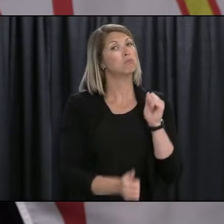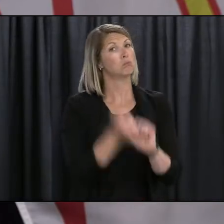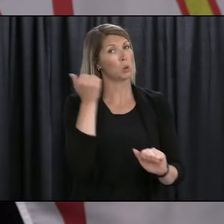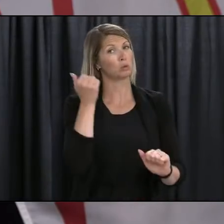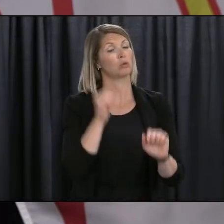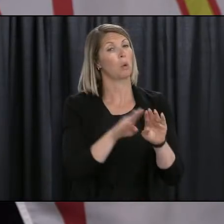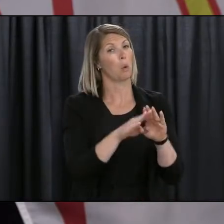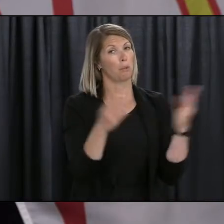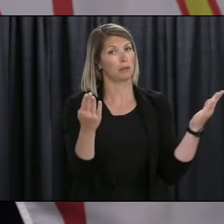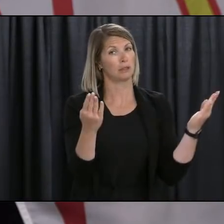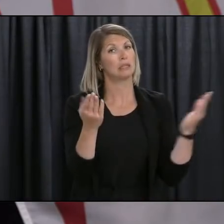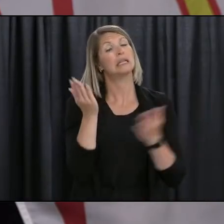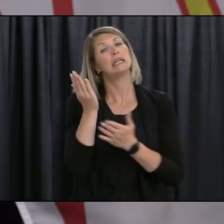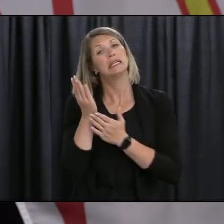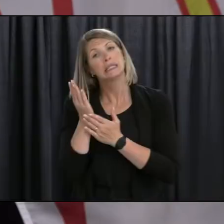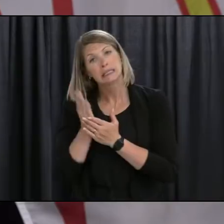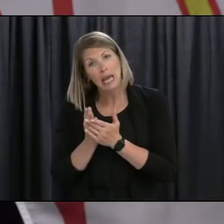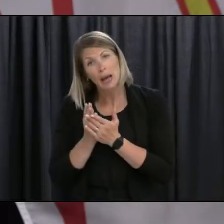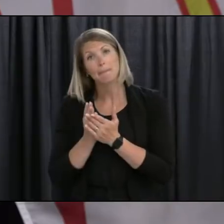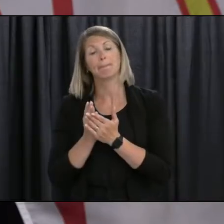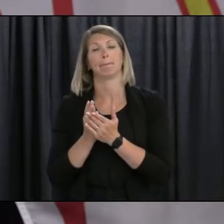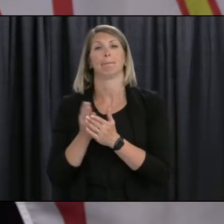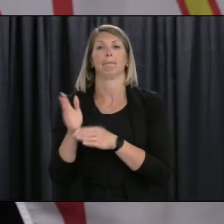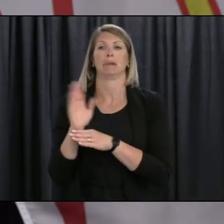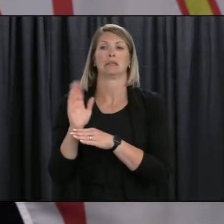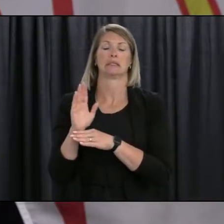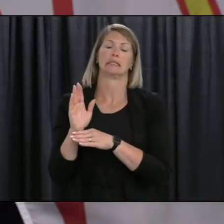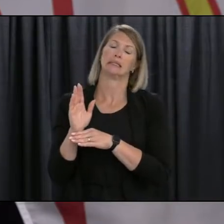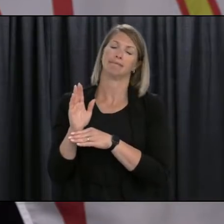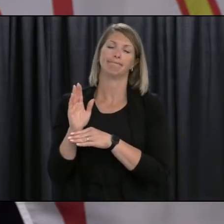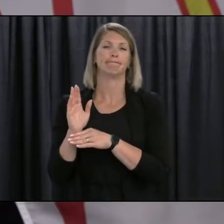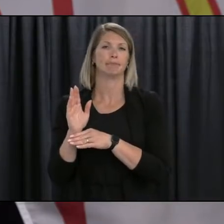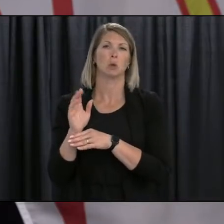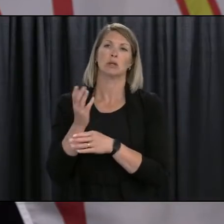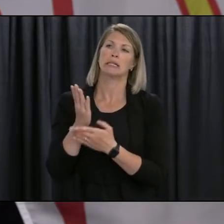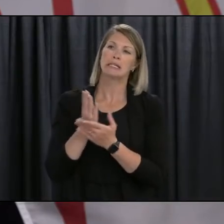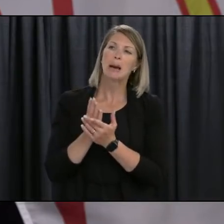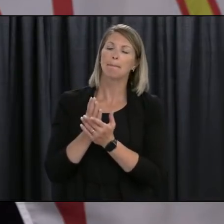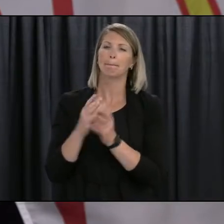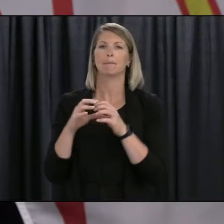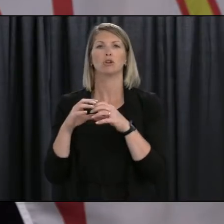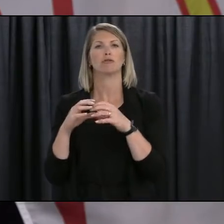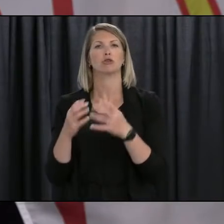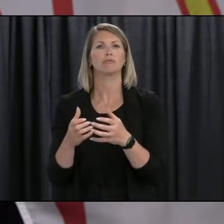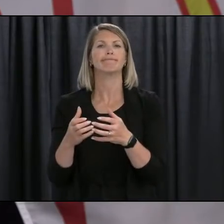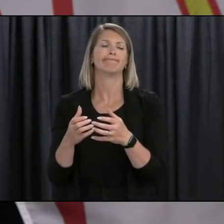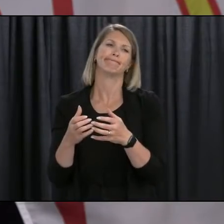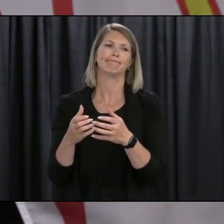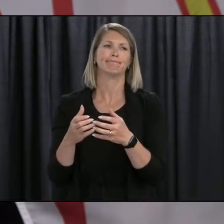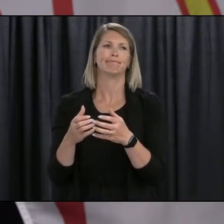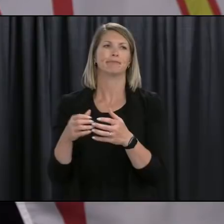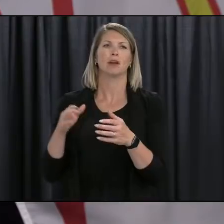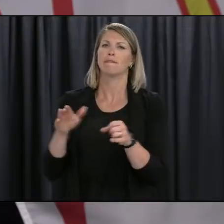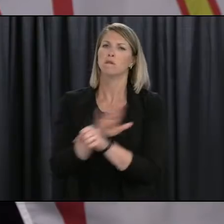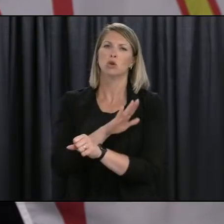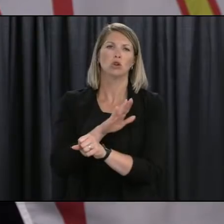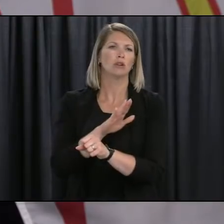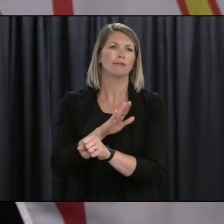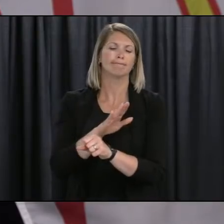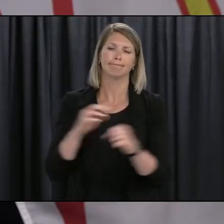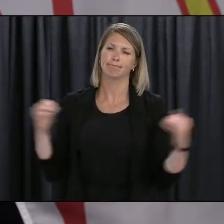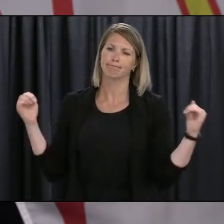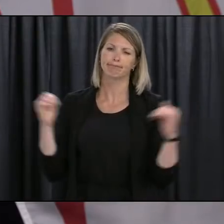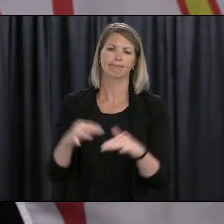will still be some businesses, some groups that are looking to open